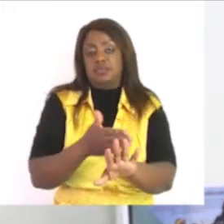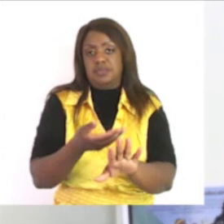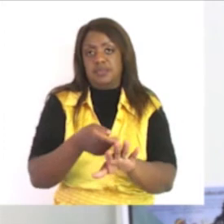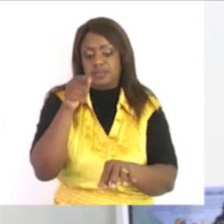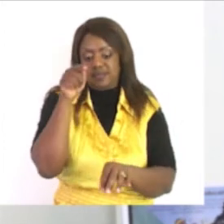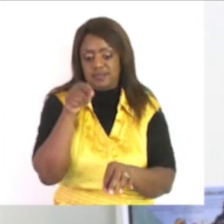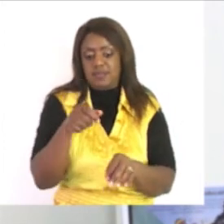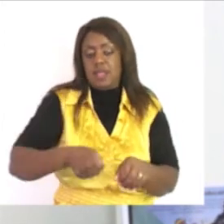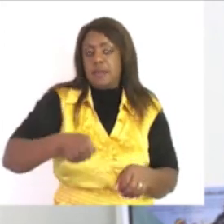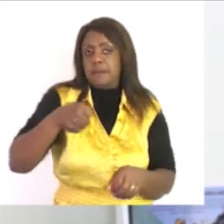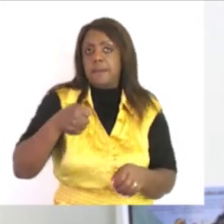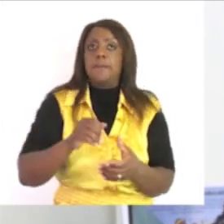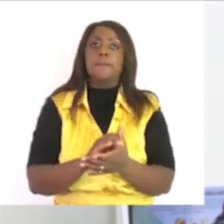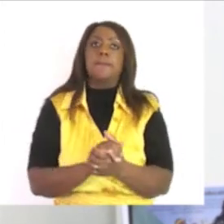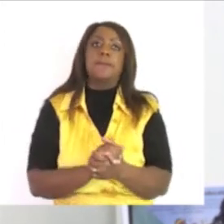experiment